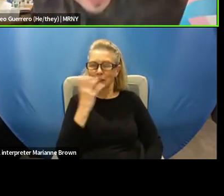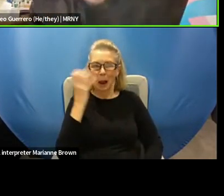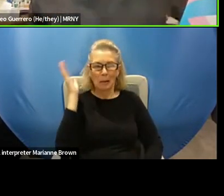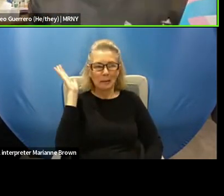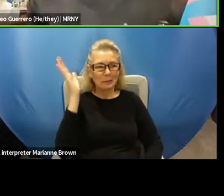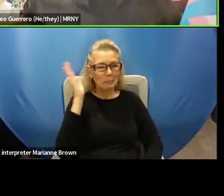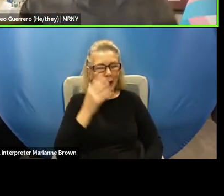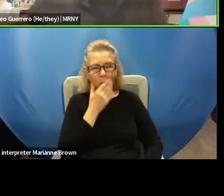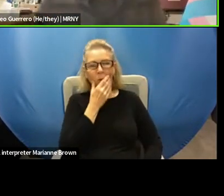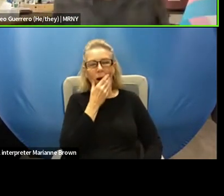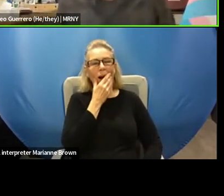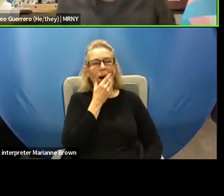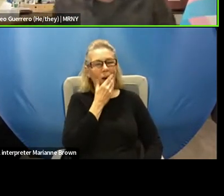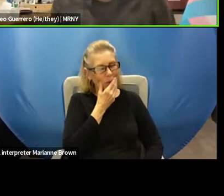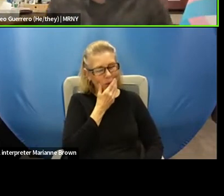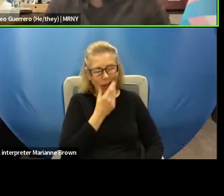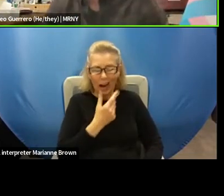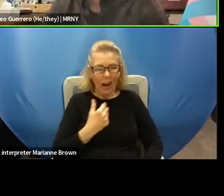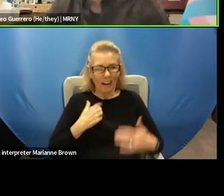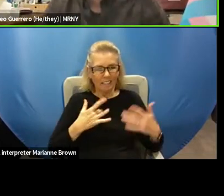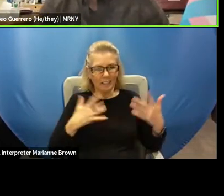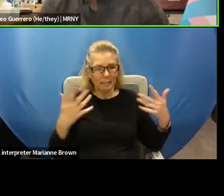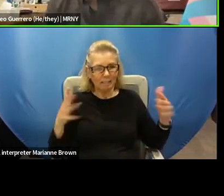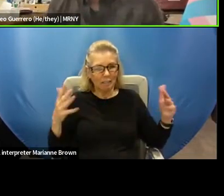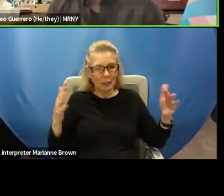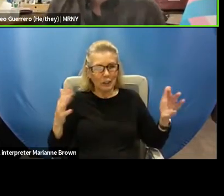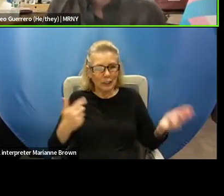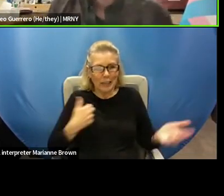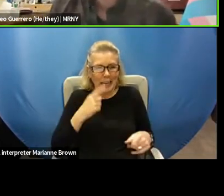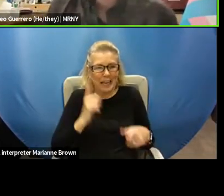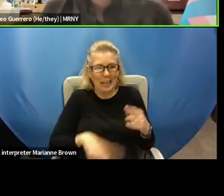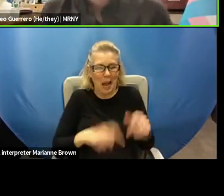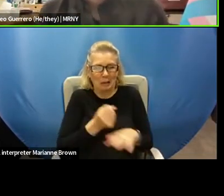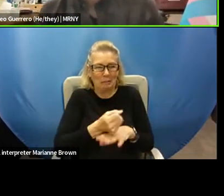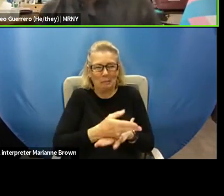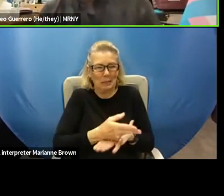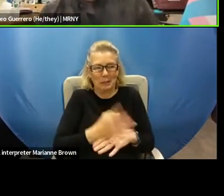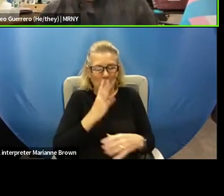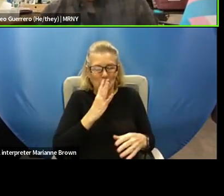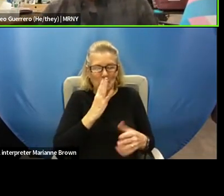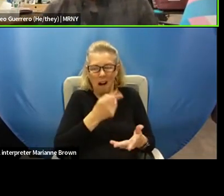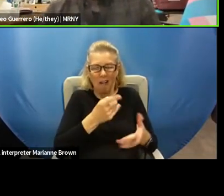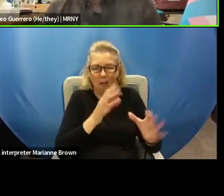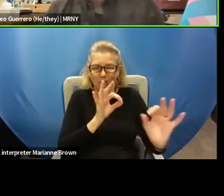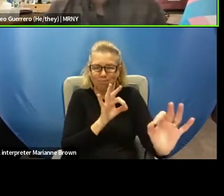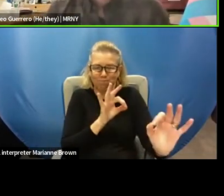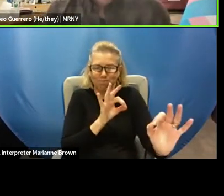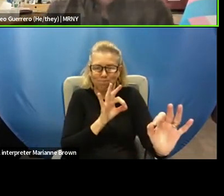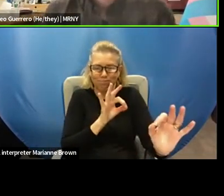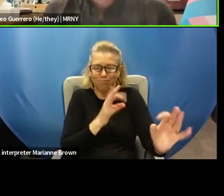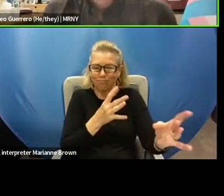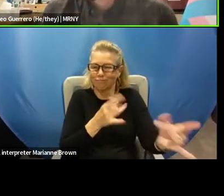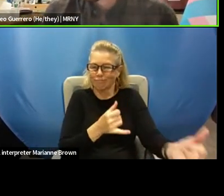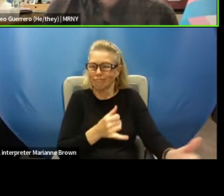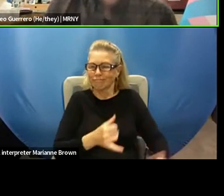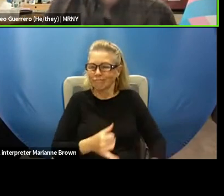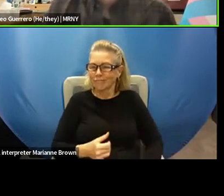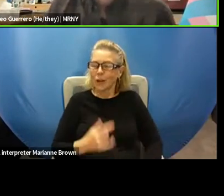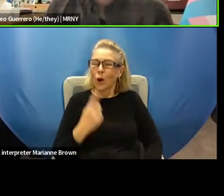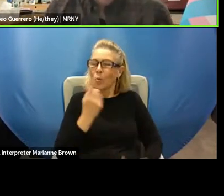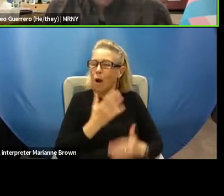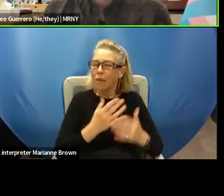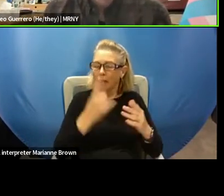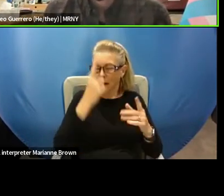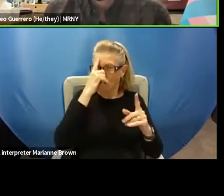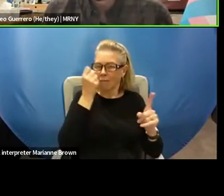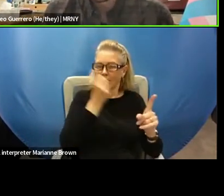going after them now. But yeah, I think one question that came to my mind is like